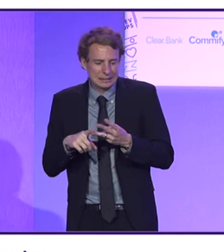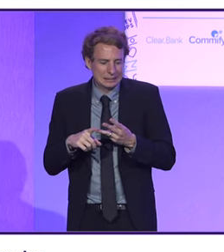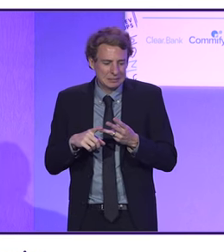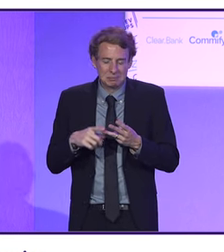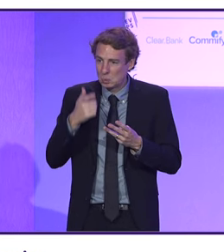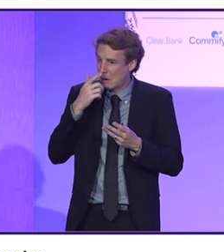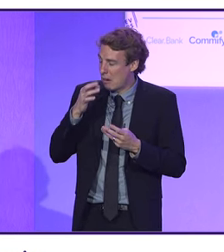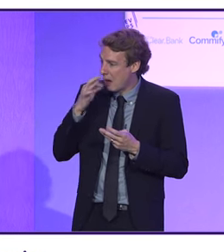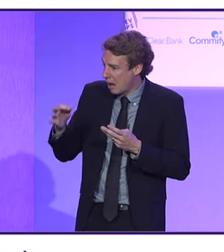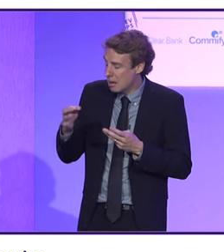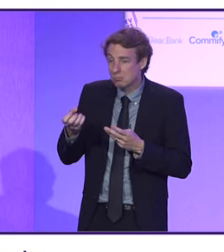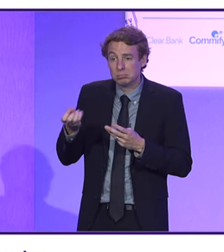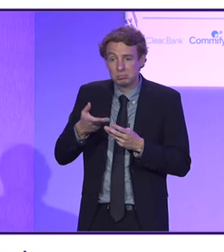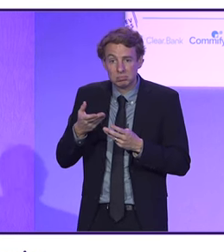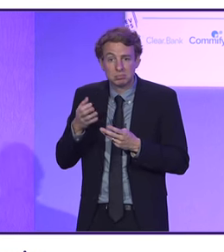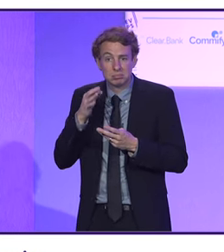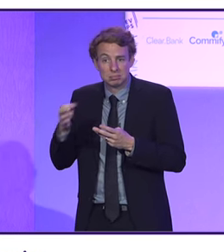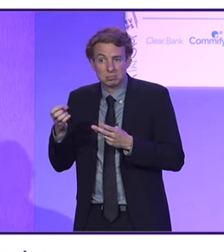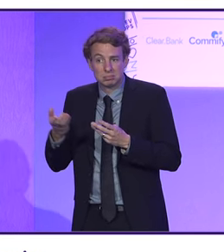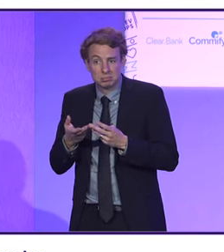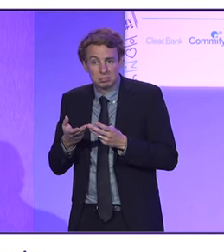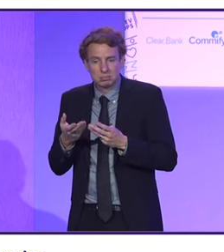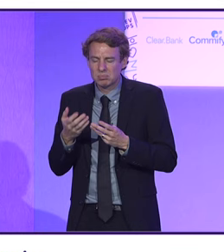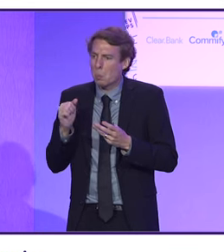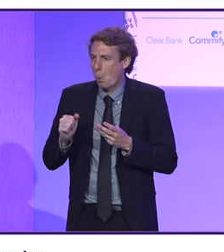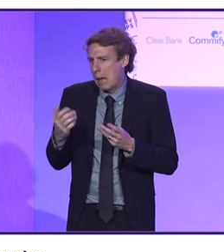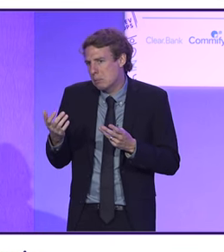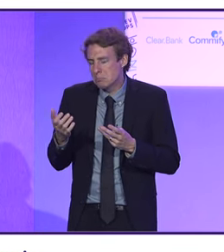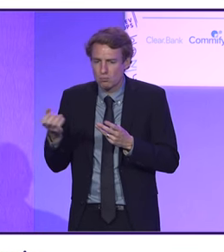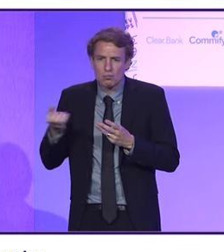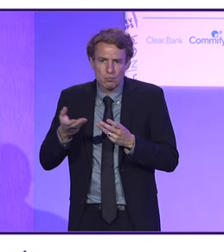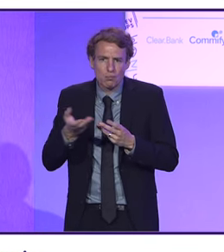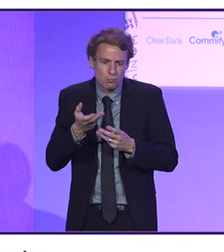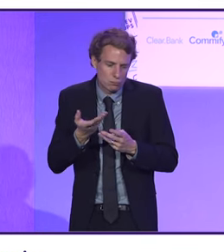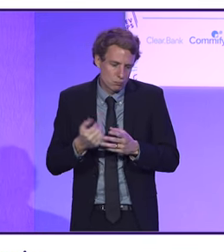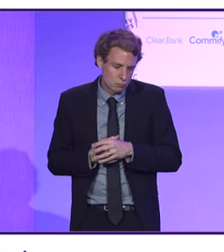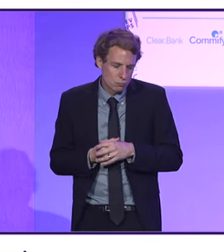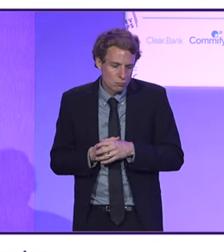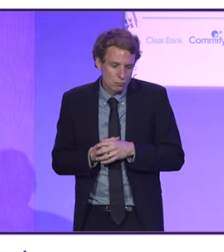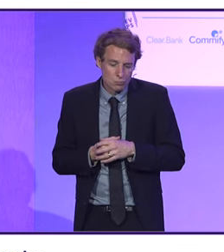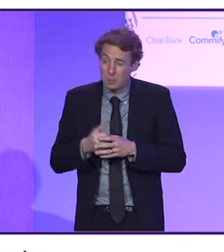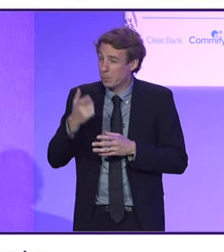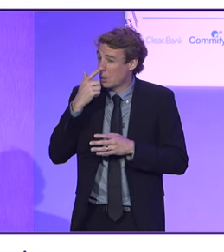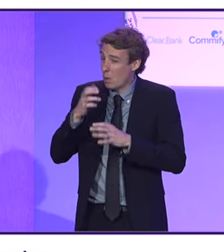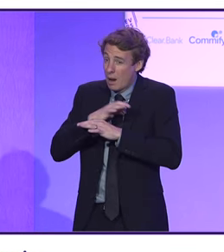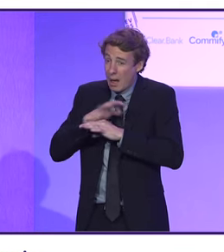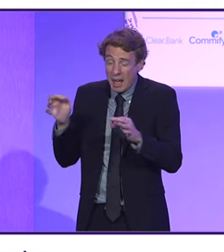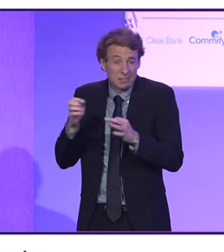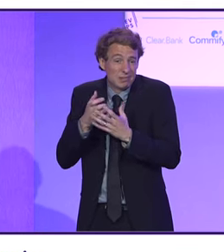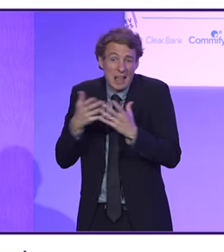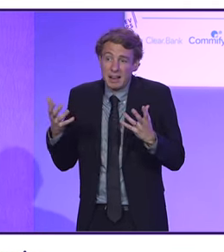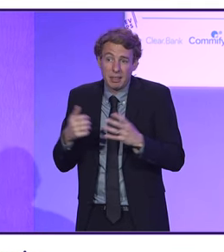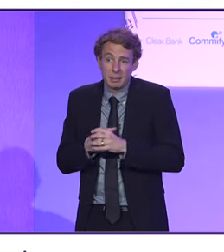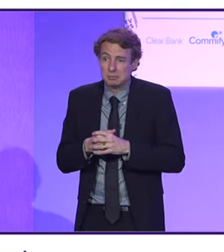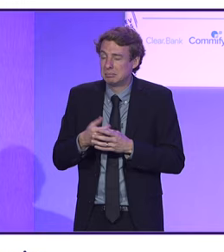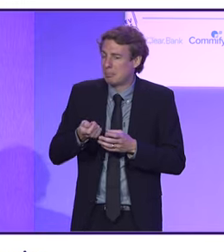request, give an ask, wait, you'll get it back. No problem. I said, you can request anything, like